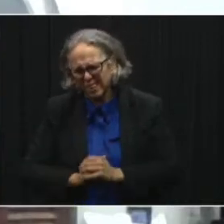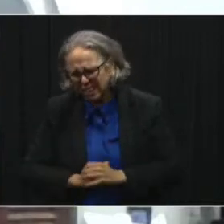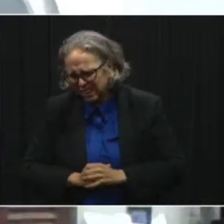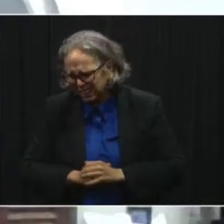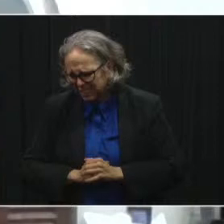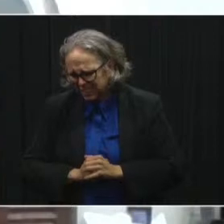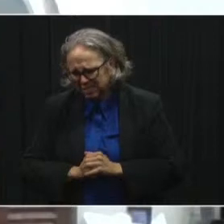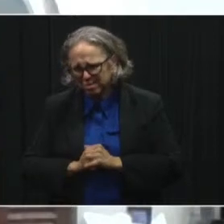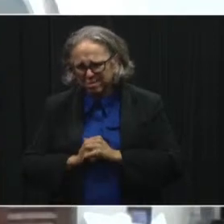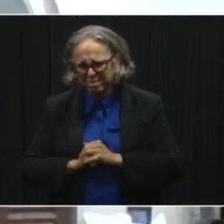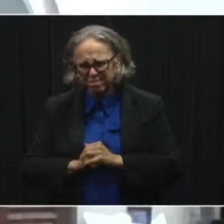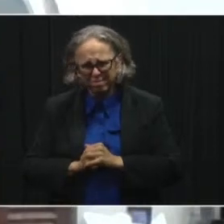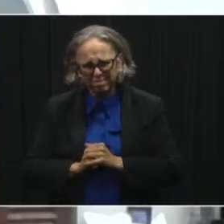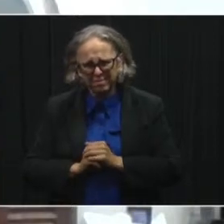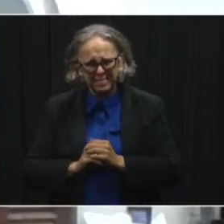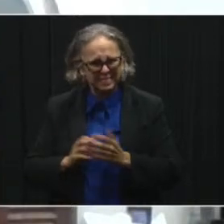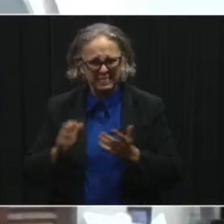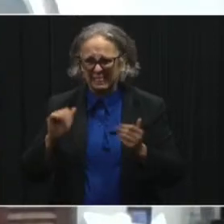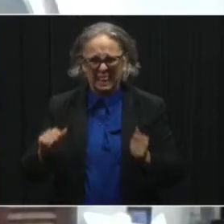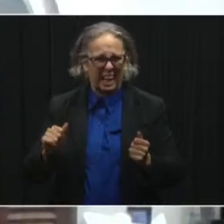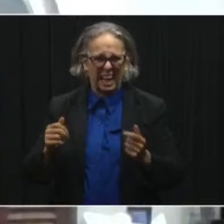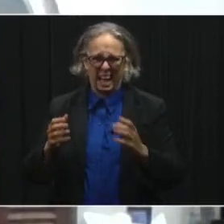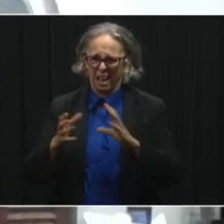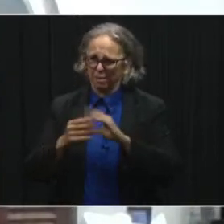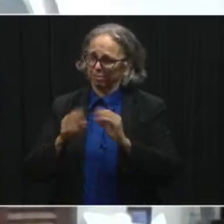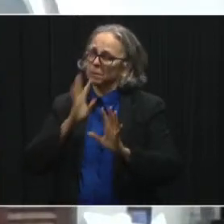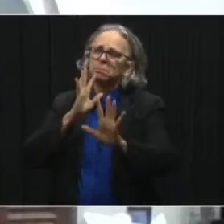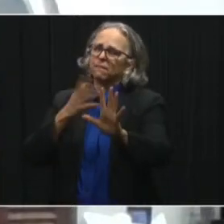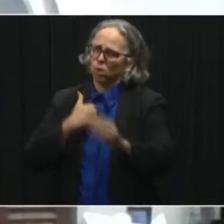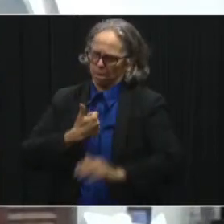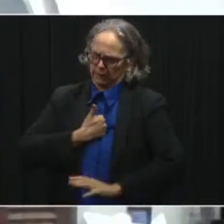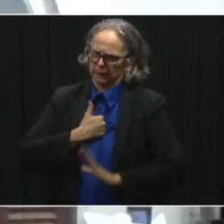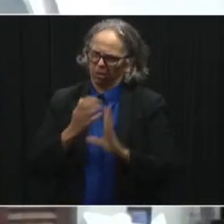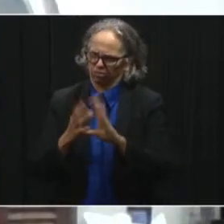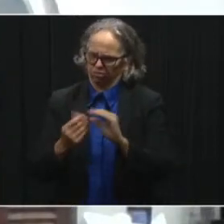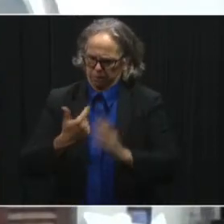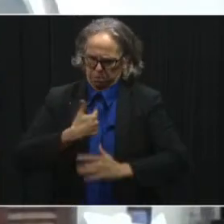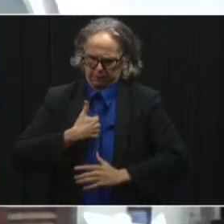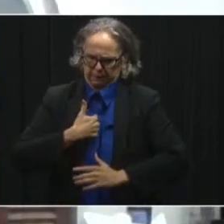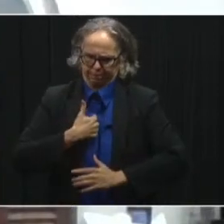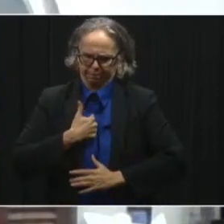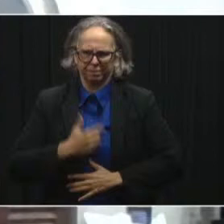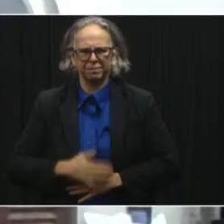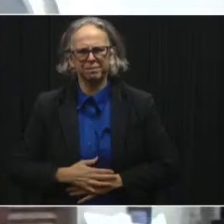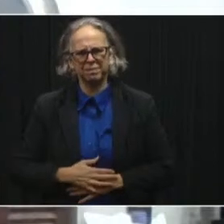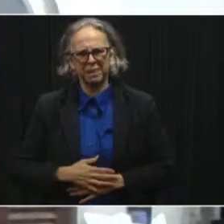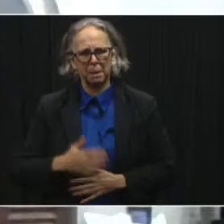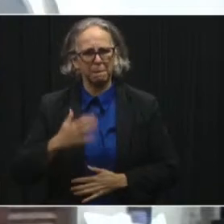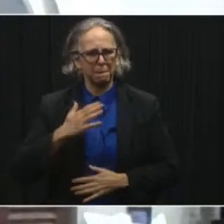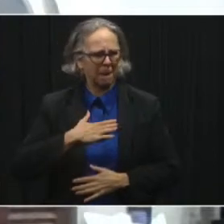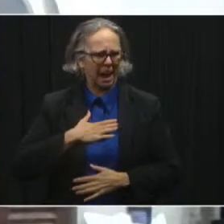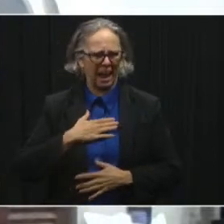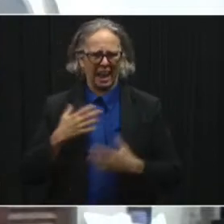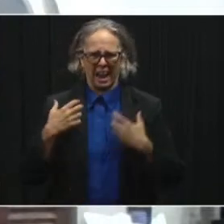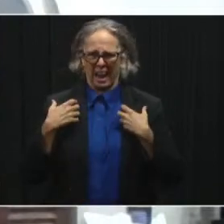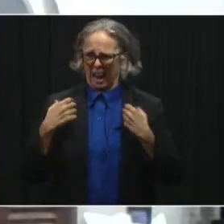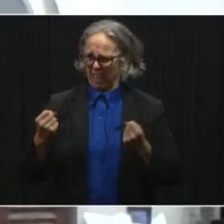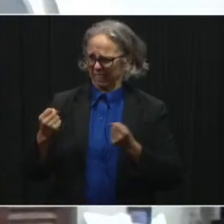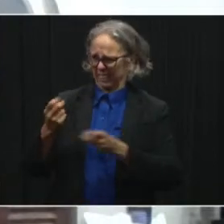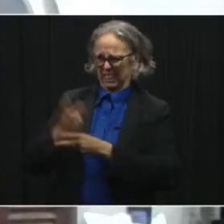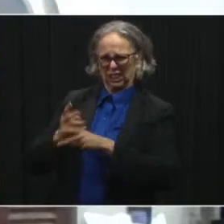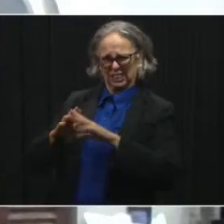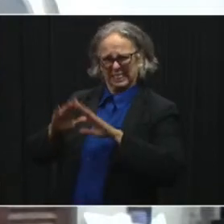I can only speak for myself, and I can only speak for, you know, my healthcare system. I'm glad that we have